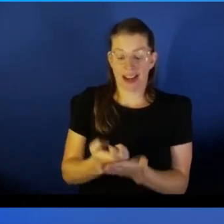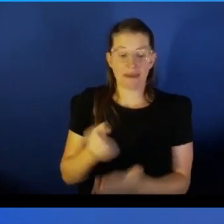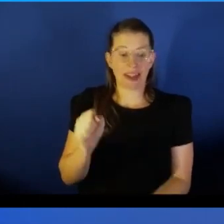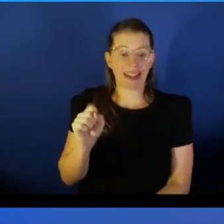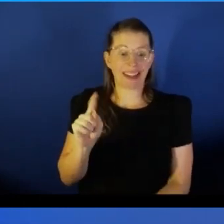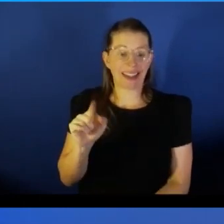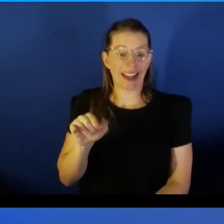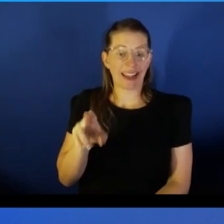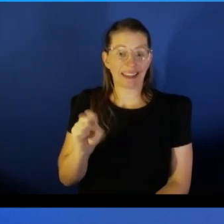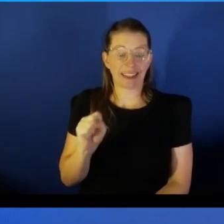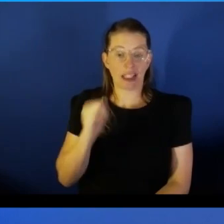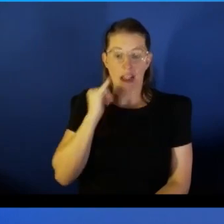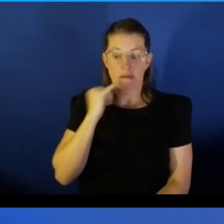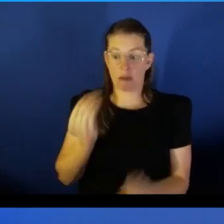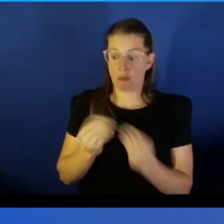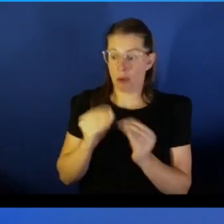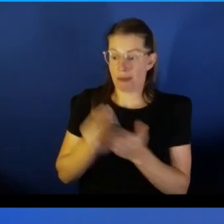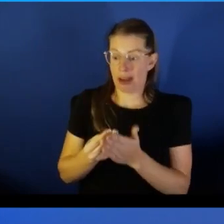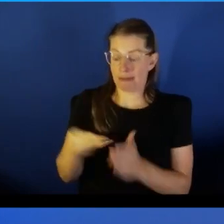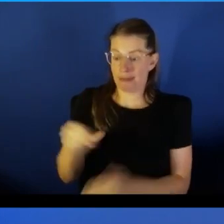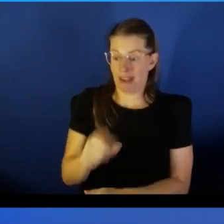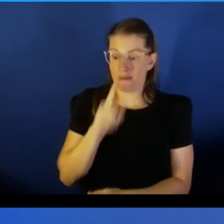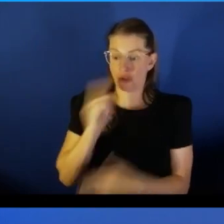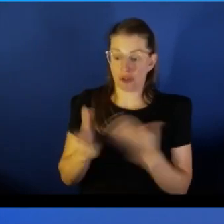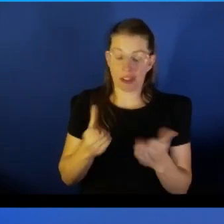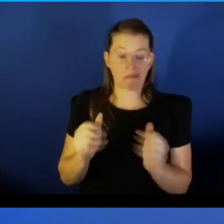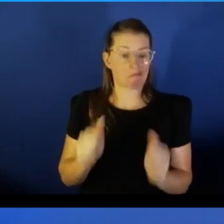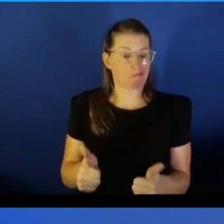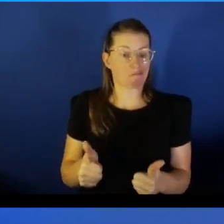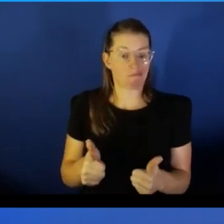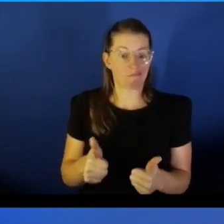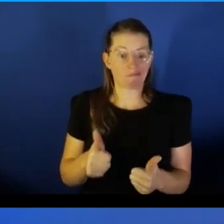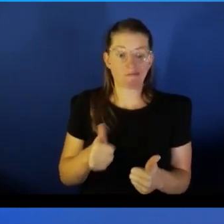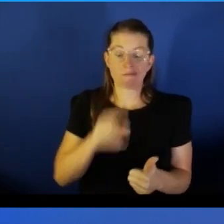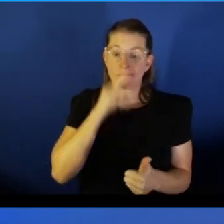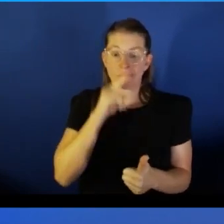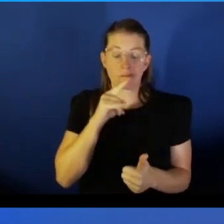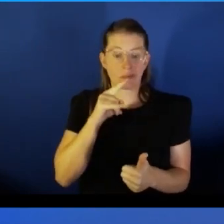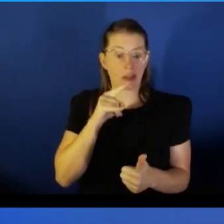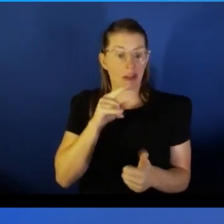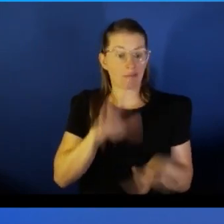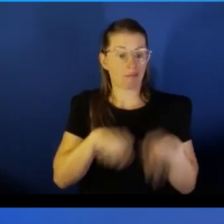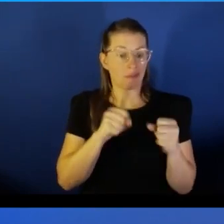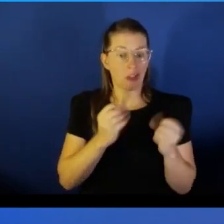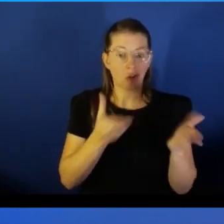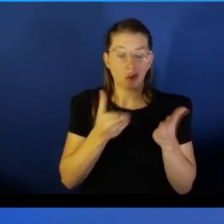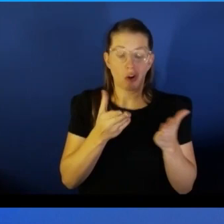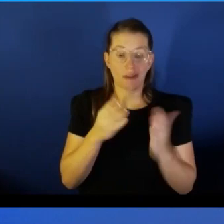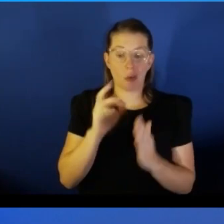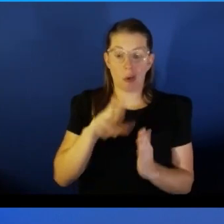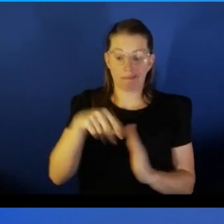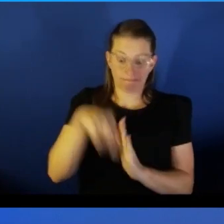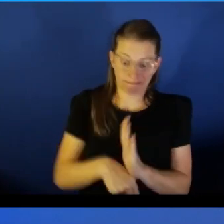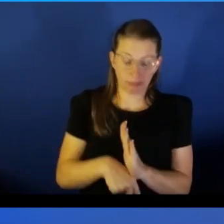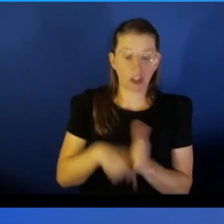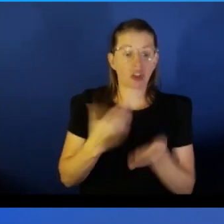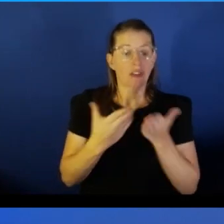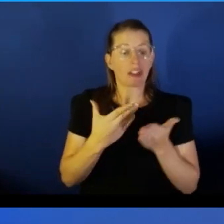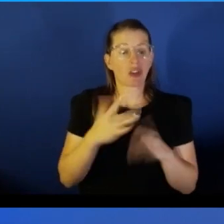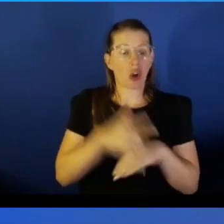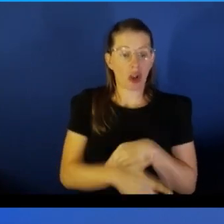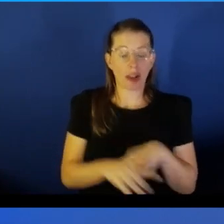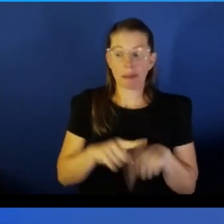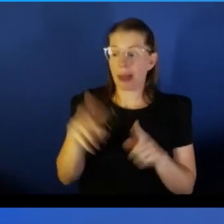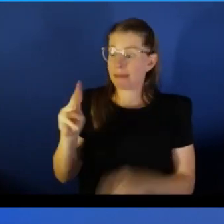more money to pay for services, kids are getting services earlier or more intensive, but Medicaid paying for